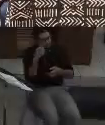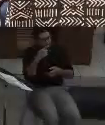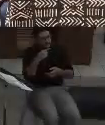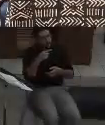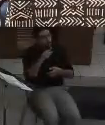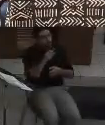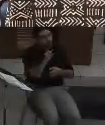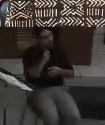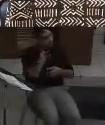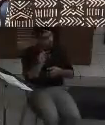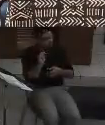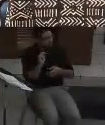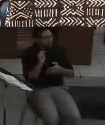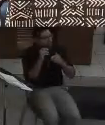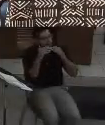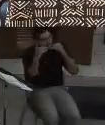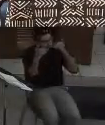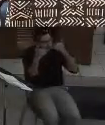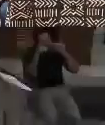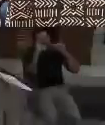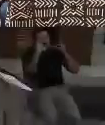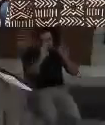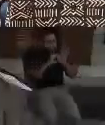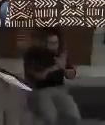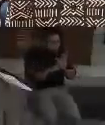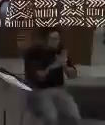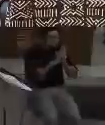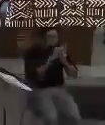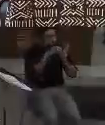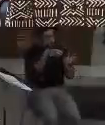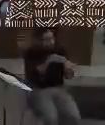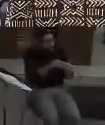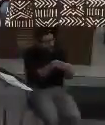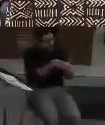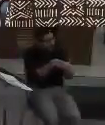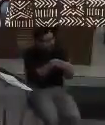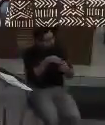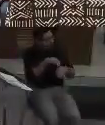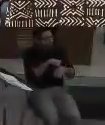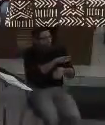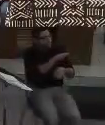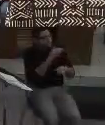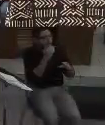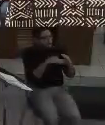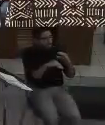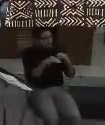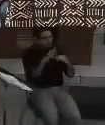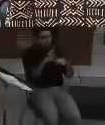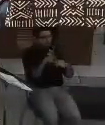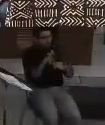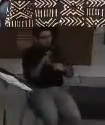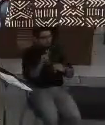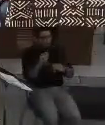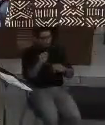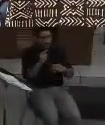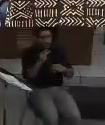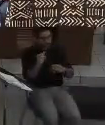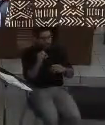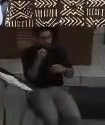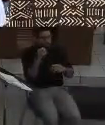A rap, a song, a link, a smile, a picture, a paragraph, send an email to Reverend Kathy or